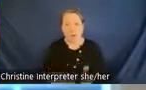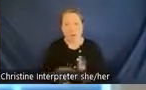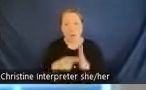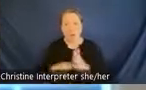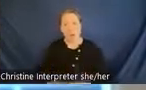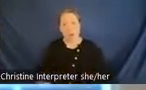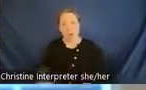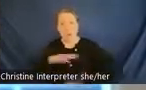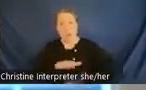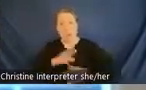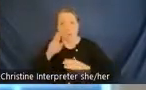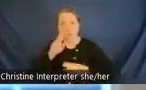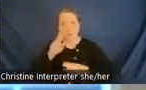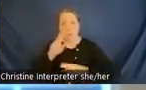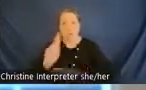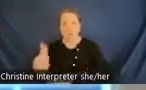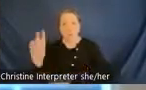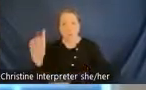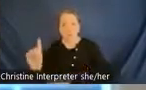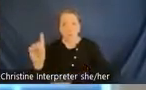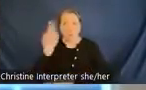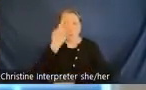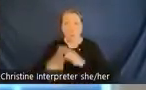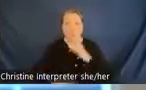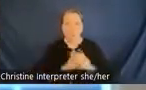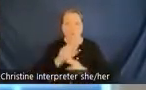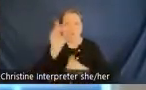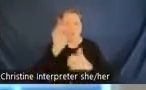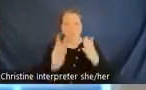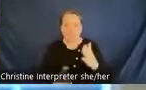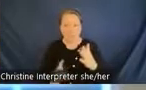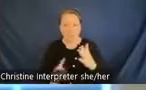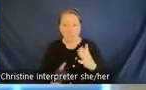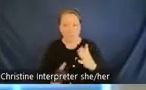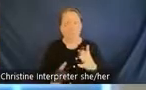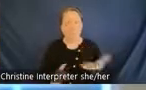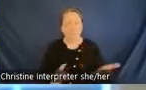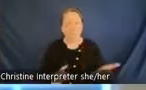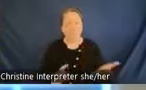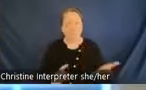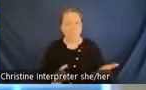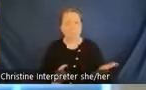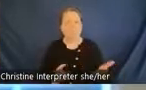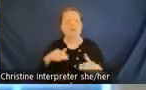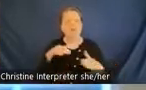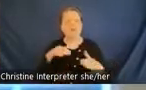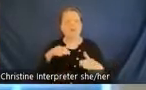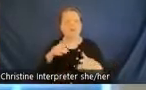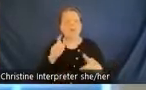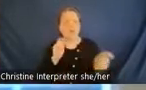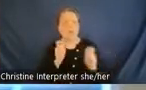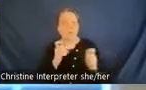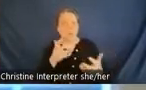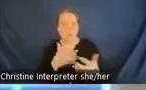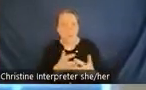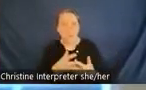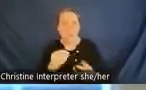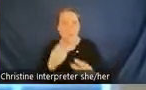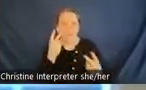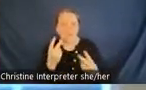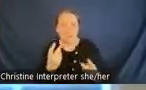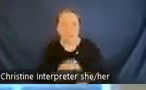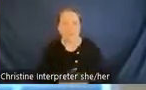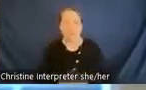in addition to the Vermont access rules for being accessible or adaptable and visitable. Universal